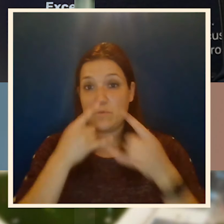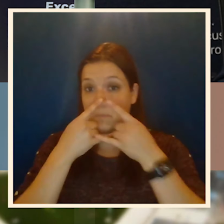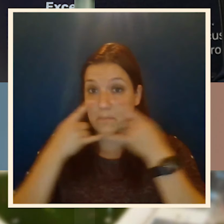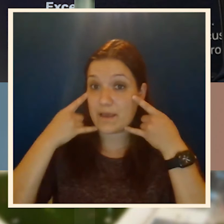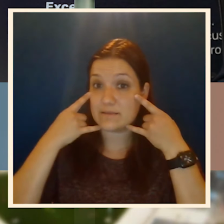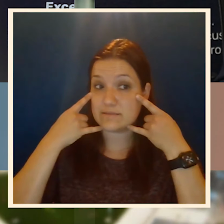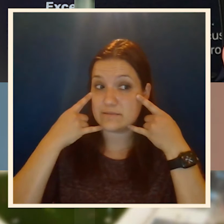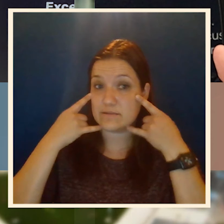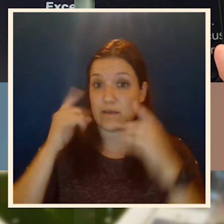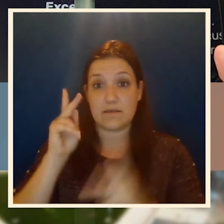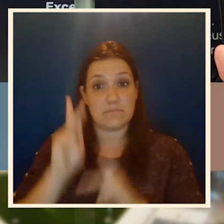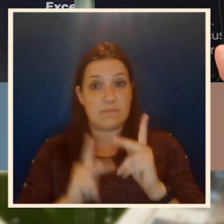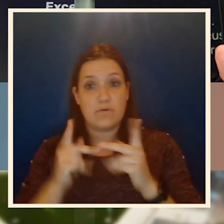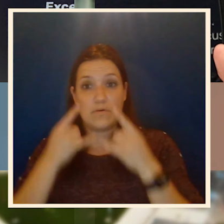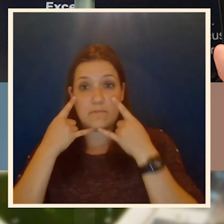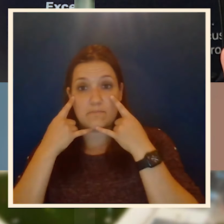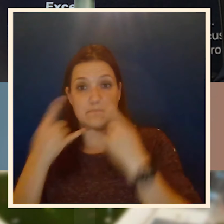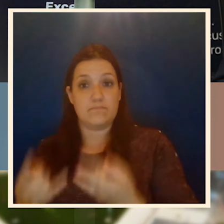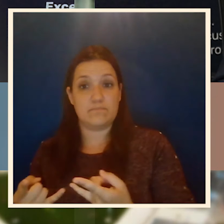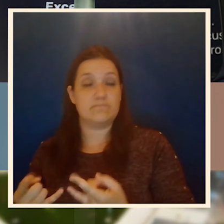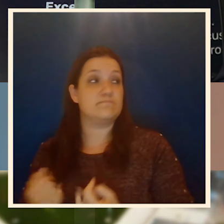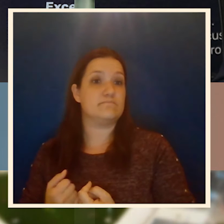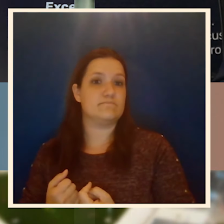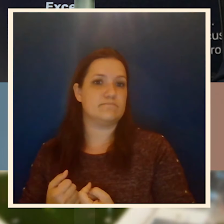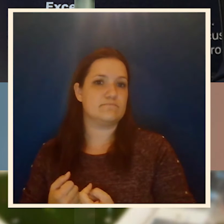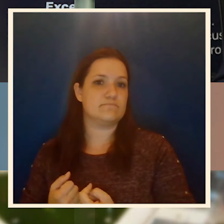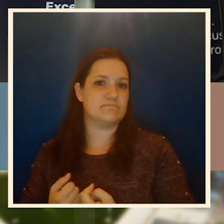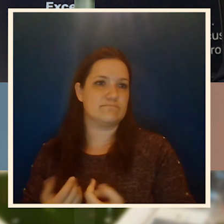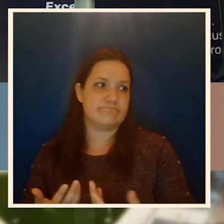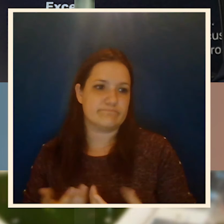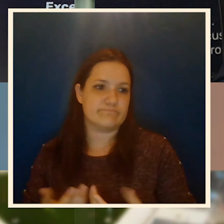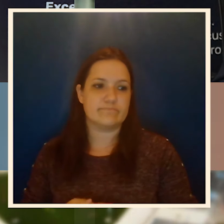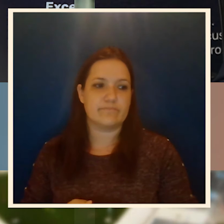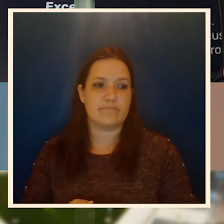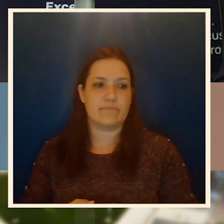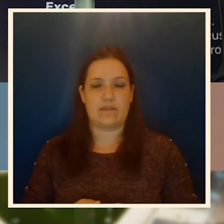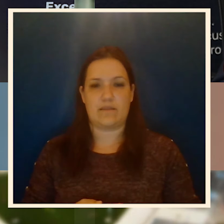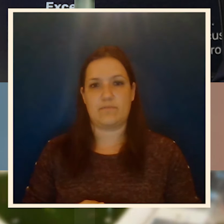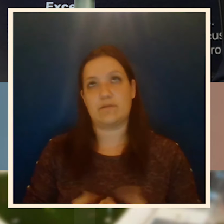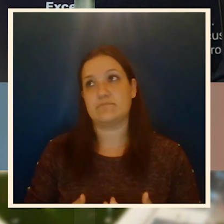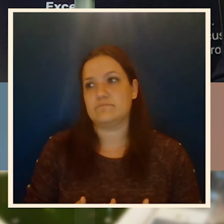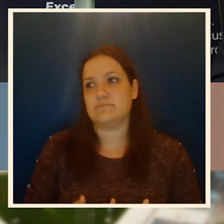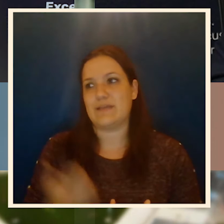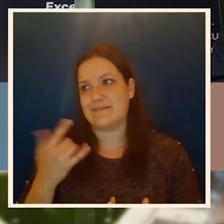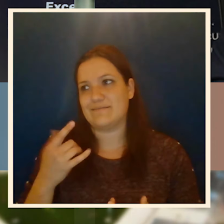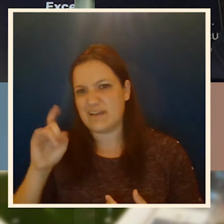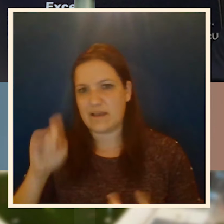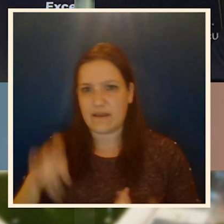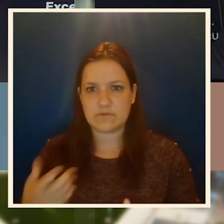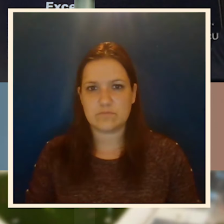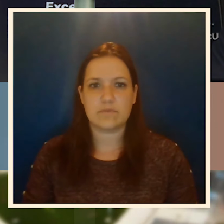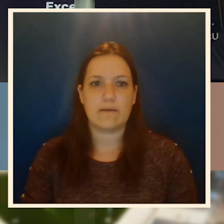and masked, and hopefully be okay with it. Yeah, well, you kind of have to be. Right. Yeah.